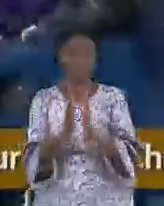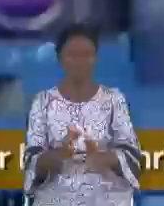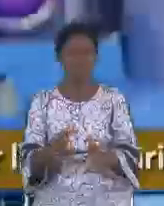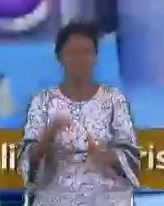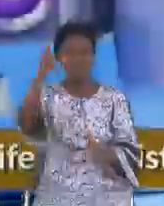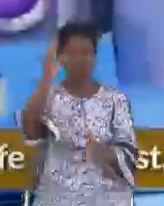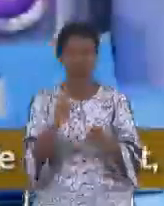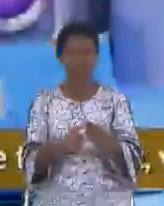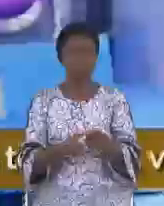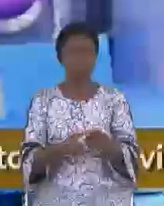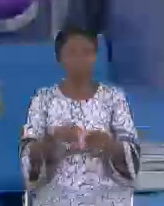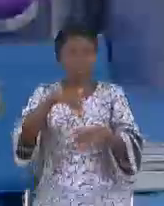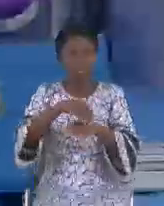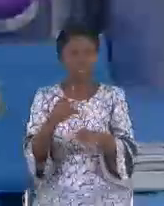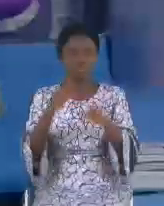lives.